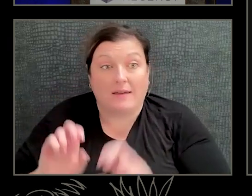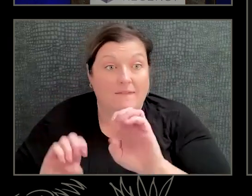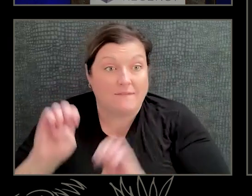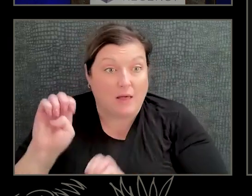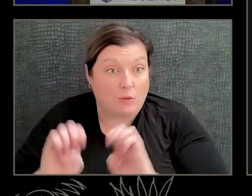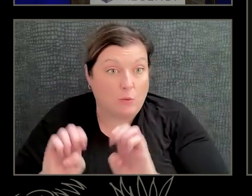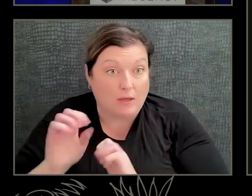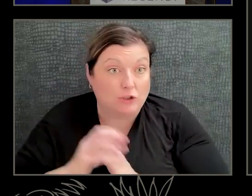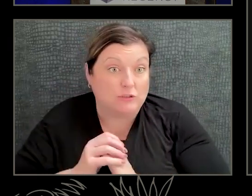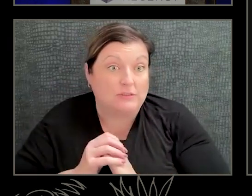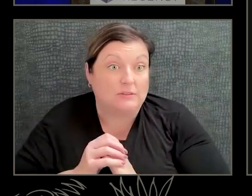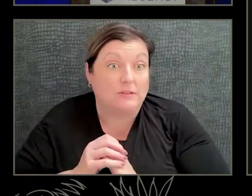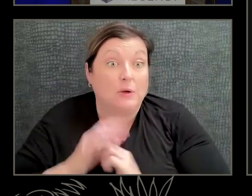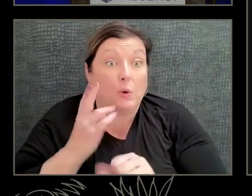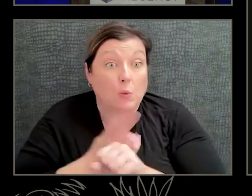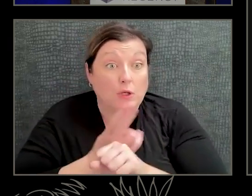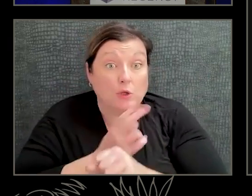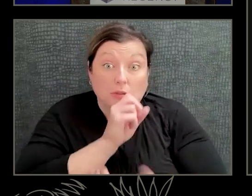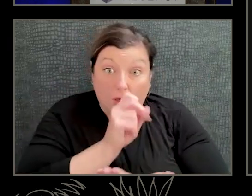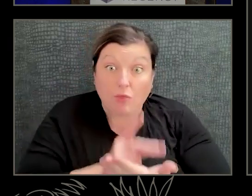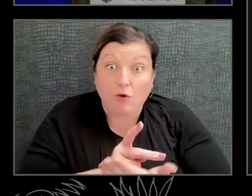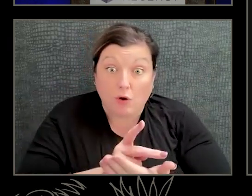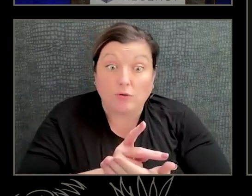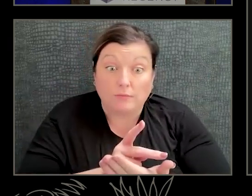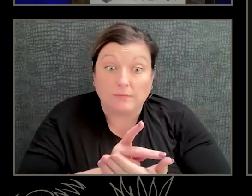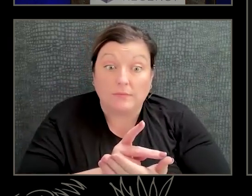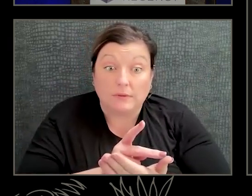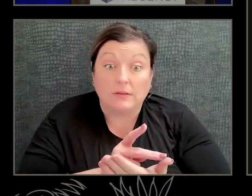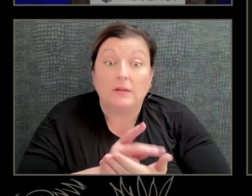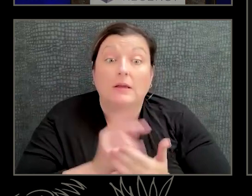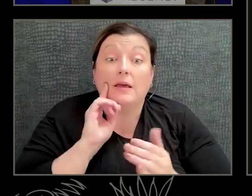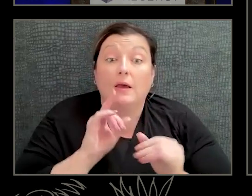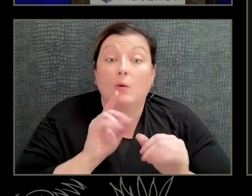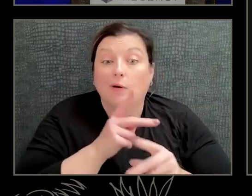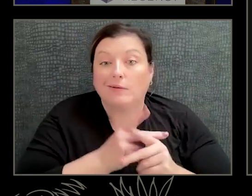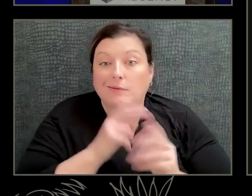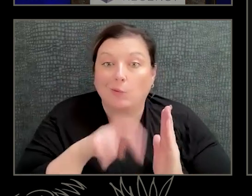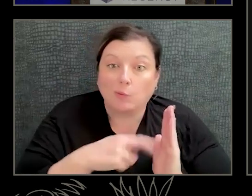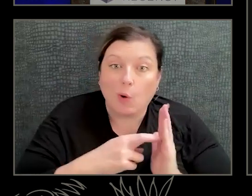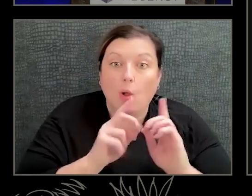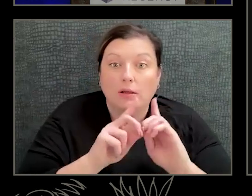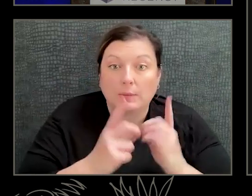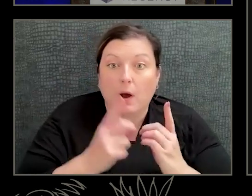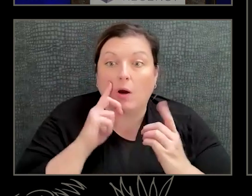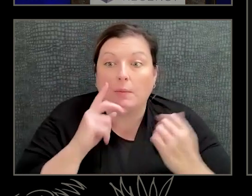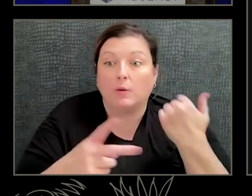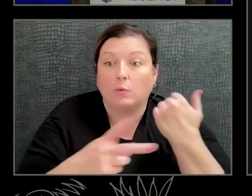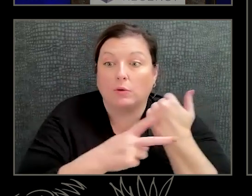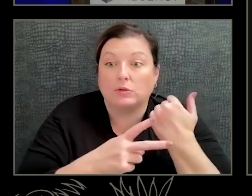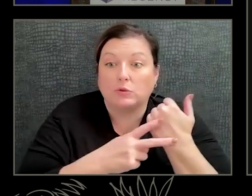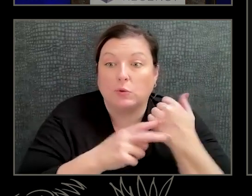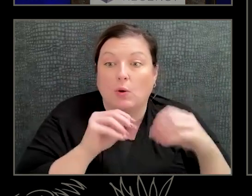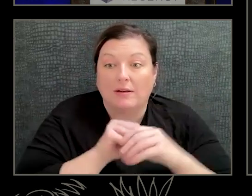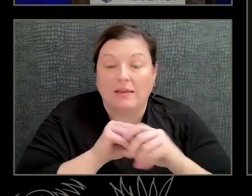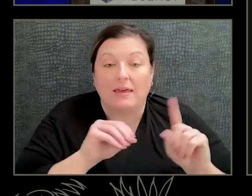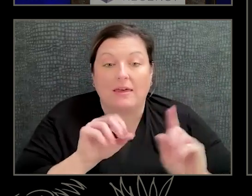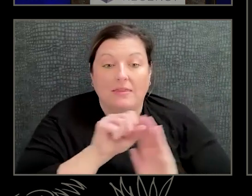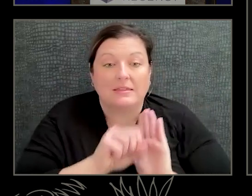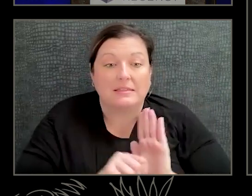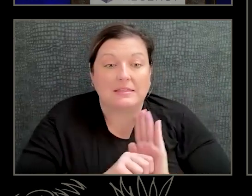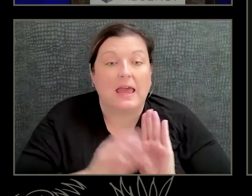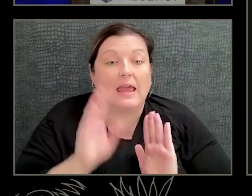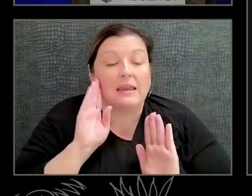Once the user is authenticated, the user details like role and department are also going to be stored in the global state and is going to be read by